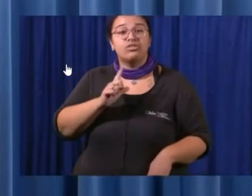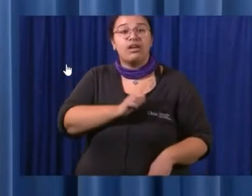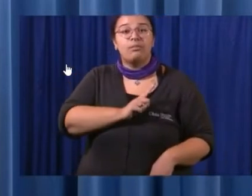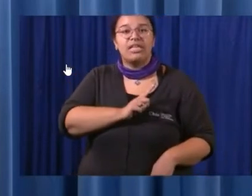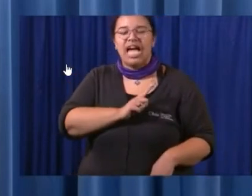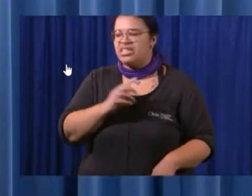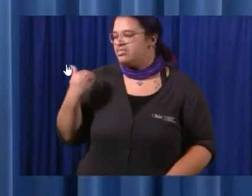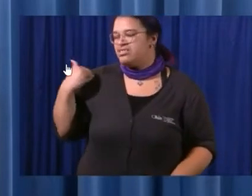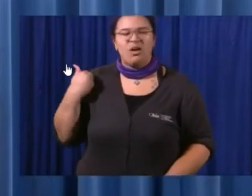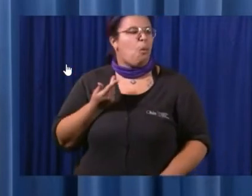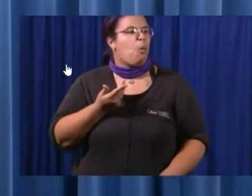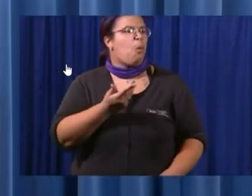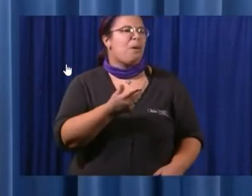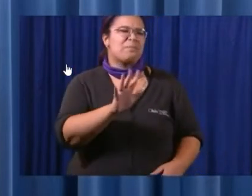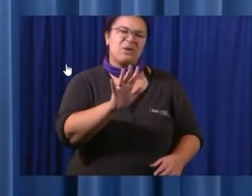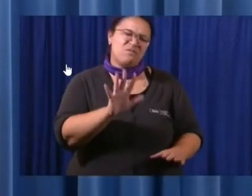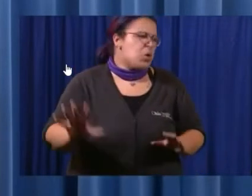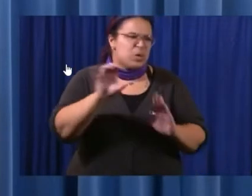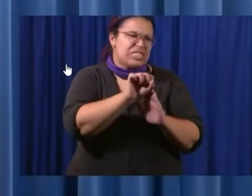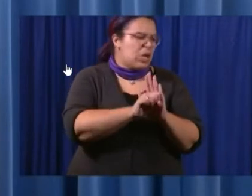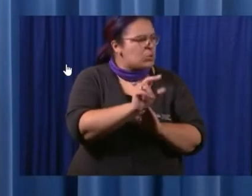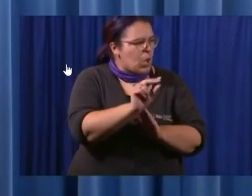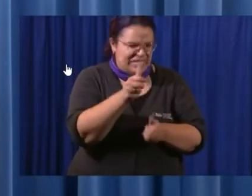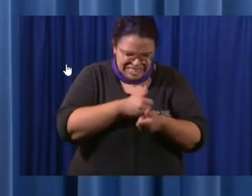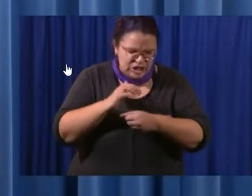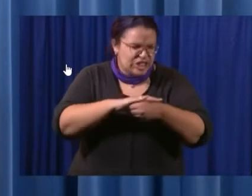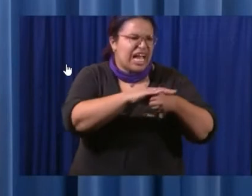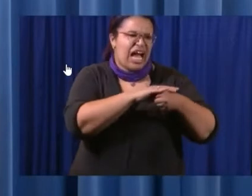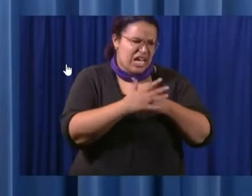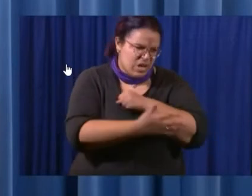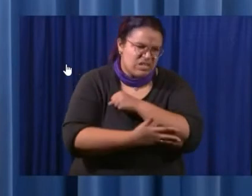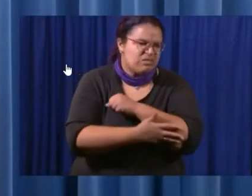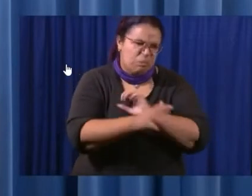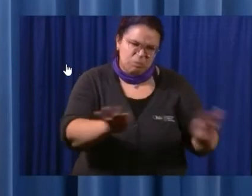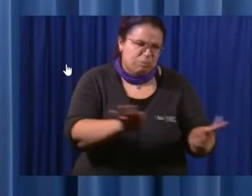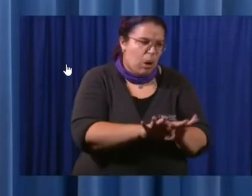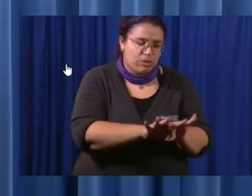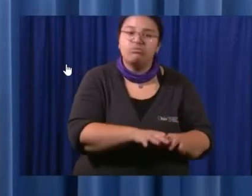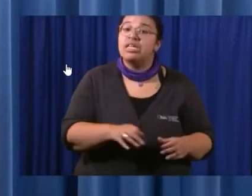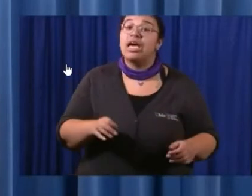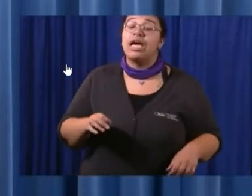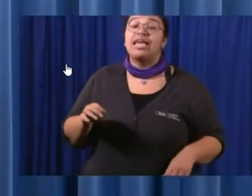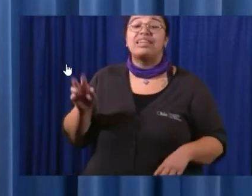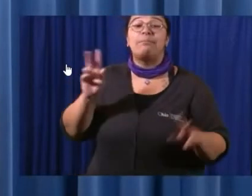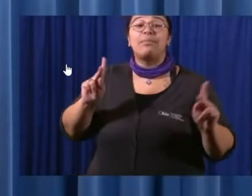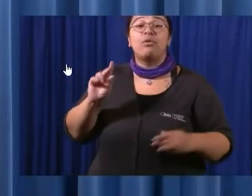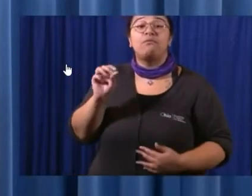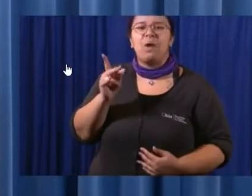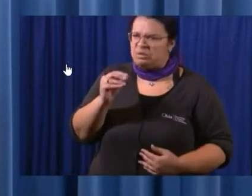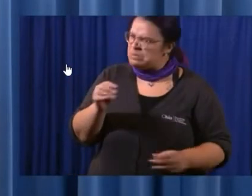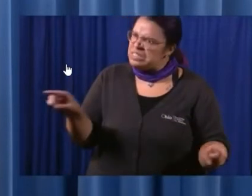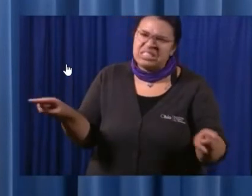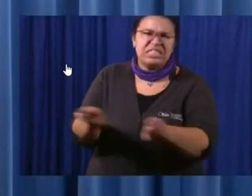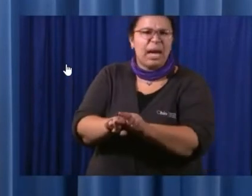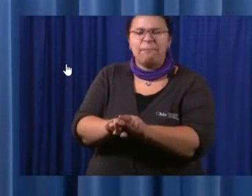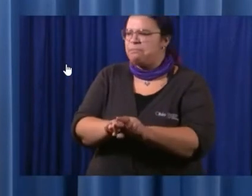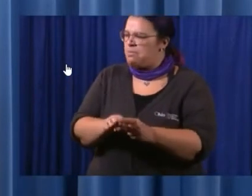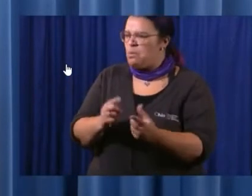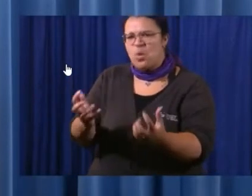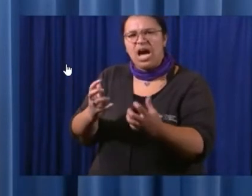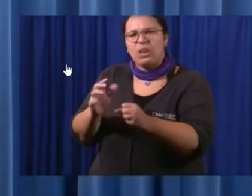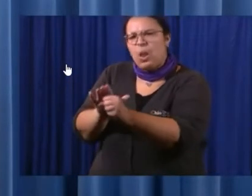pinpoint if there is a problem. Many citizens have also said that to me. We now have the ability to do it, and as long